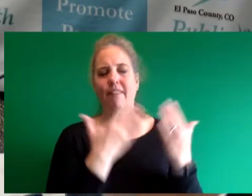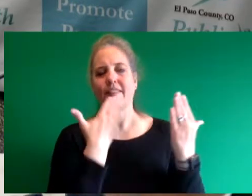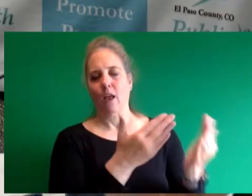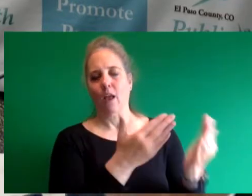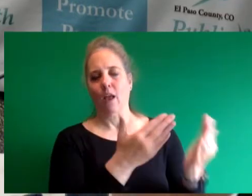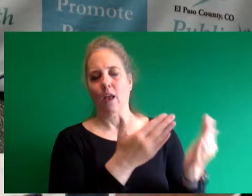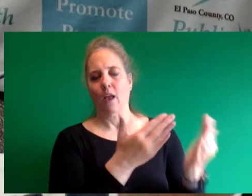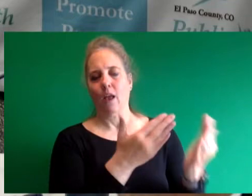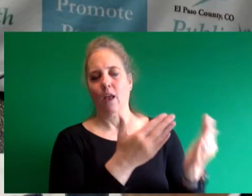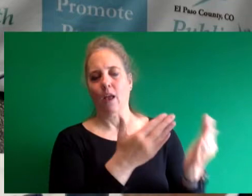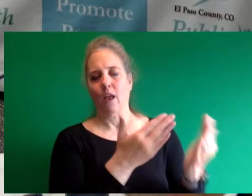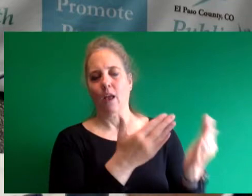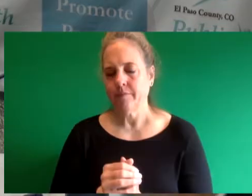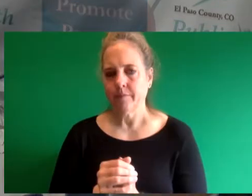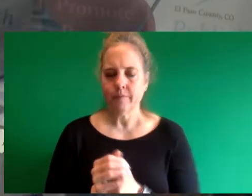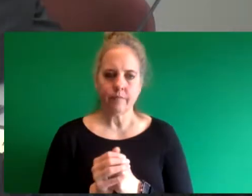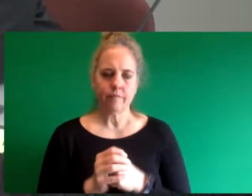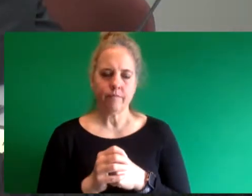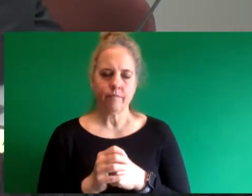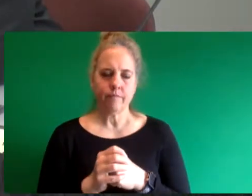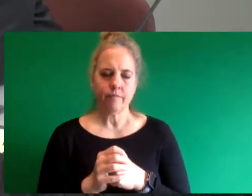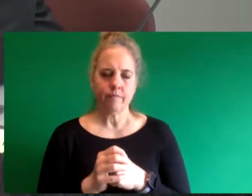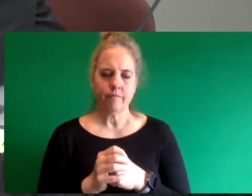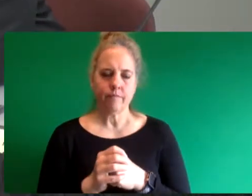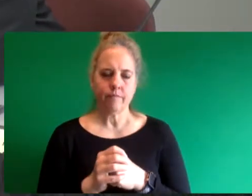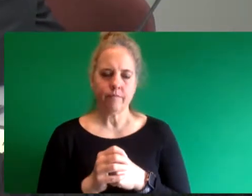It's been on the whole time.